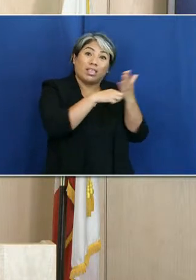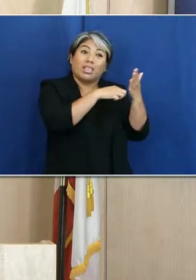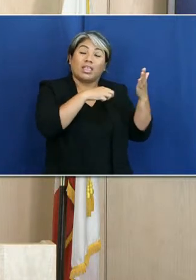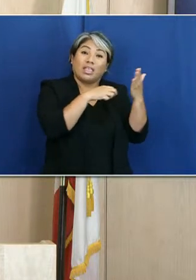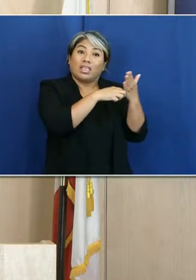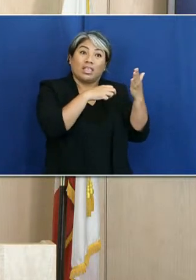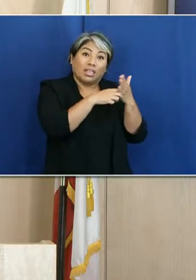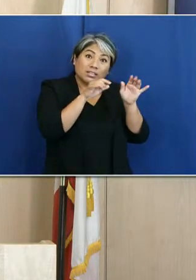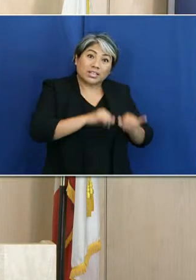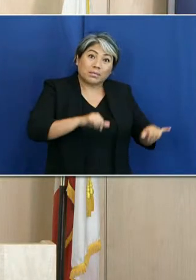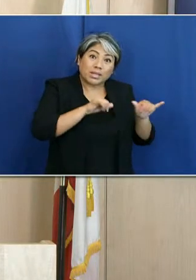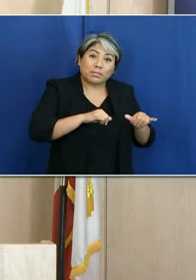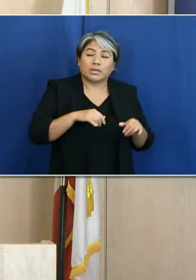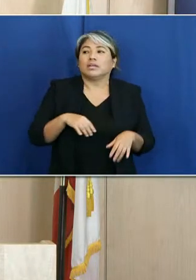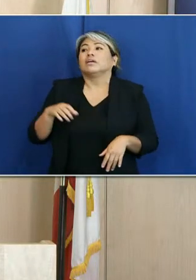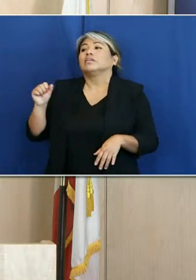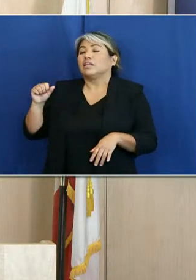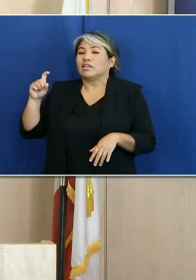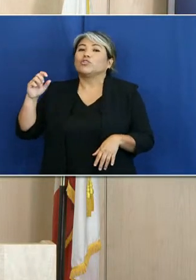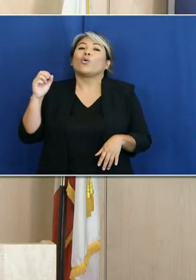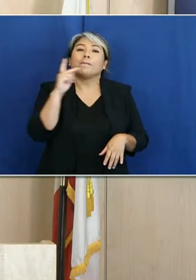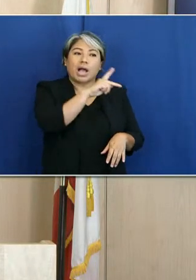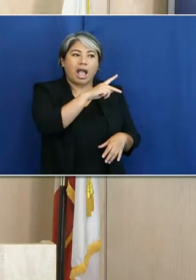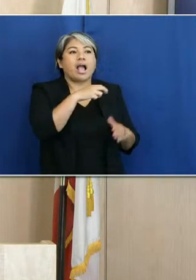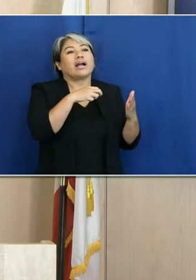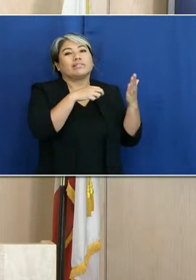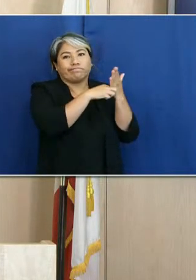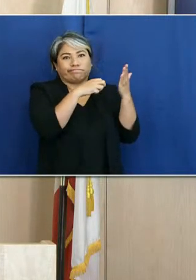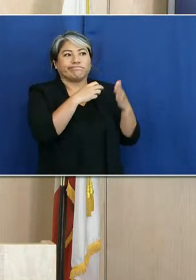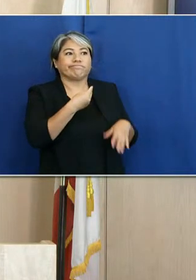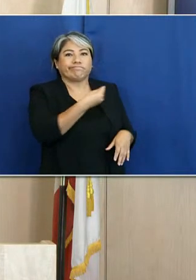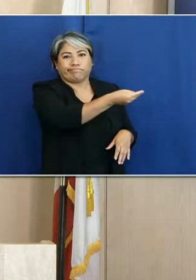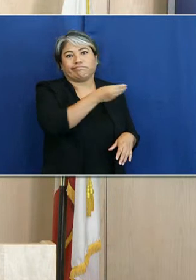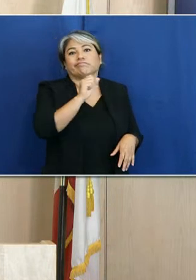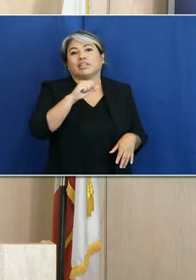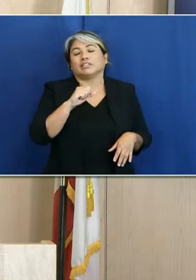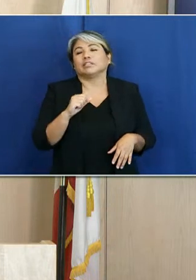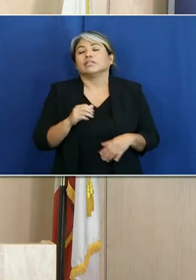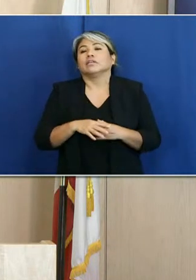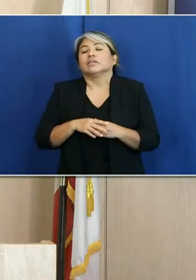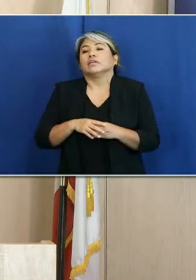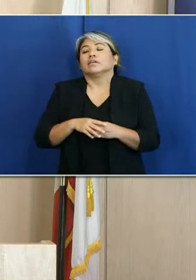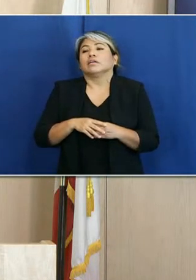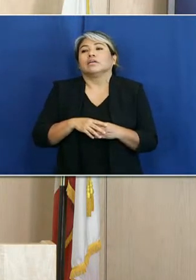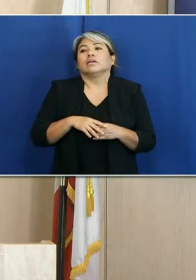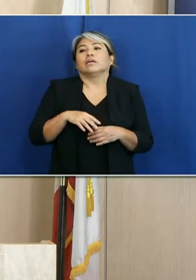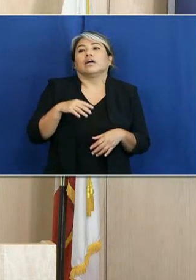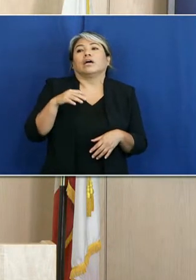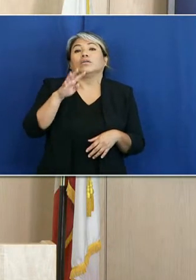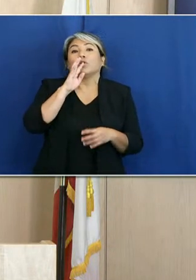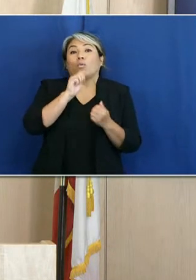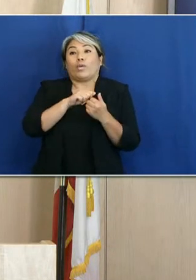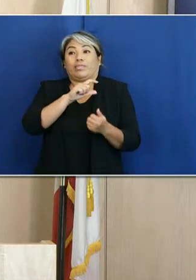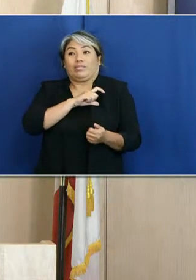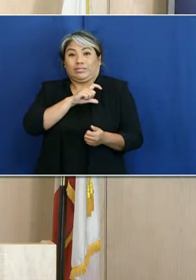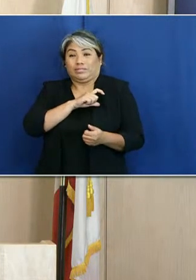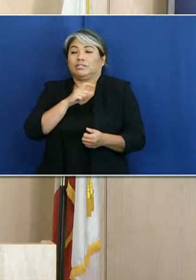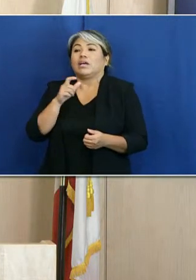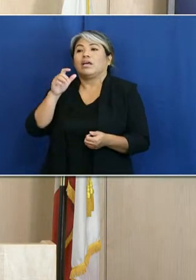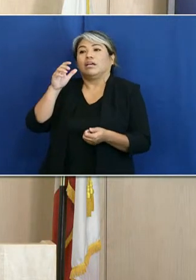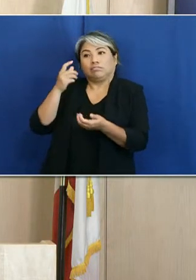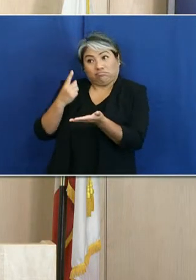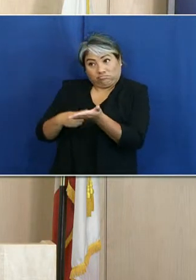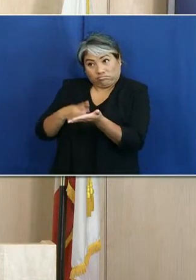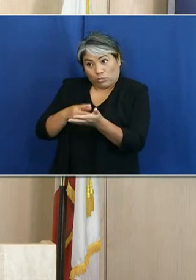Yeah, I believe that they would need to go back and recite them. And in our discussions with law enforcement, that was the intent, that when